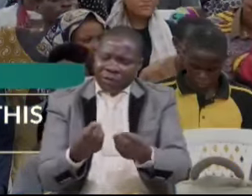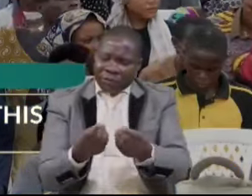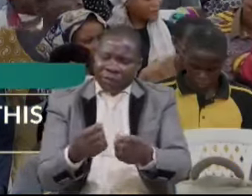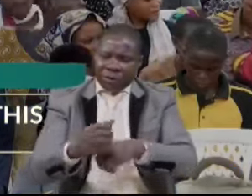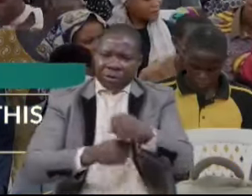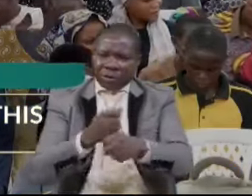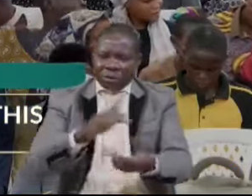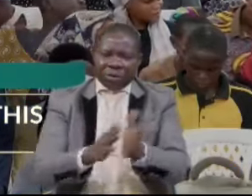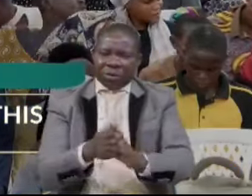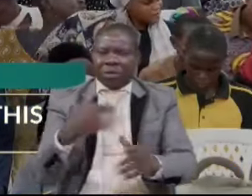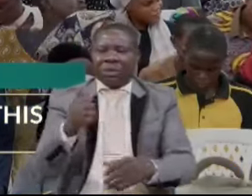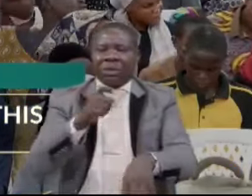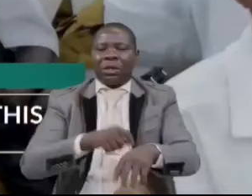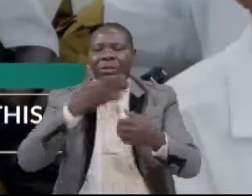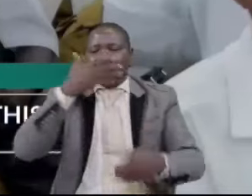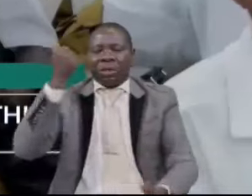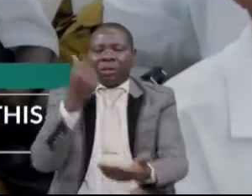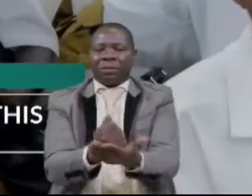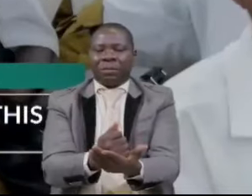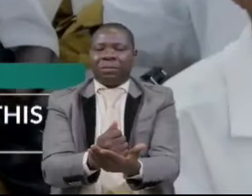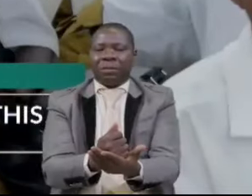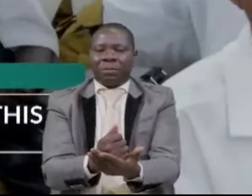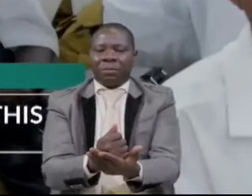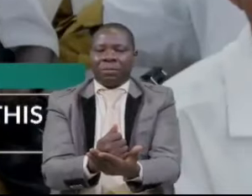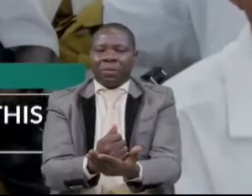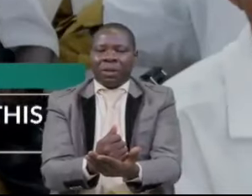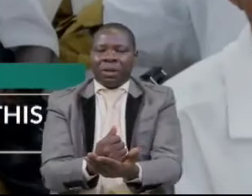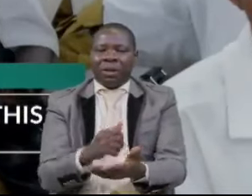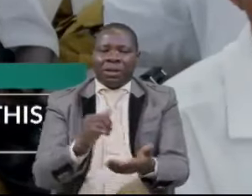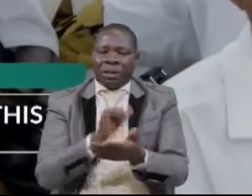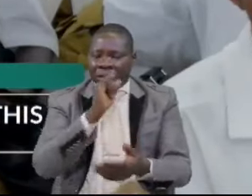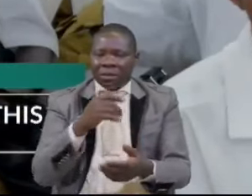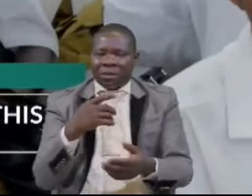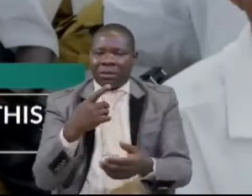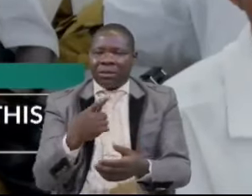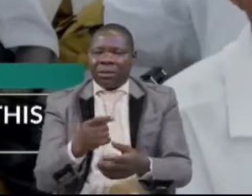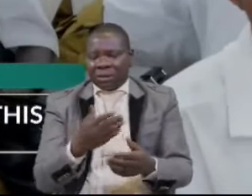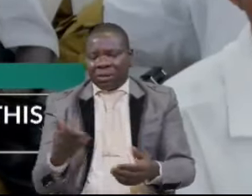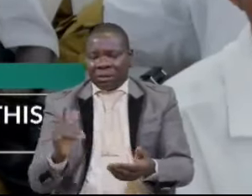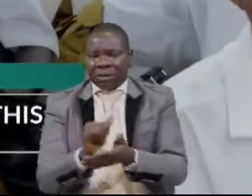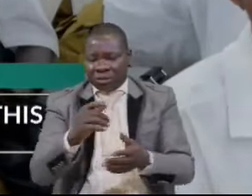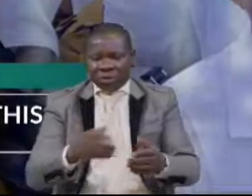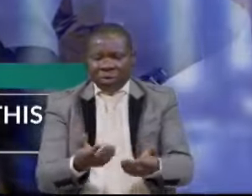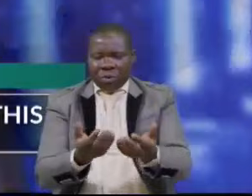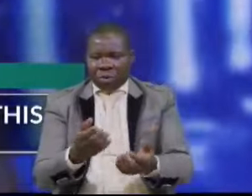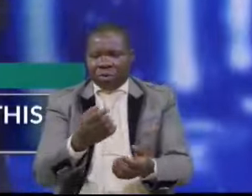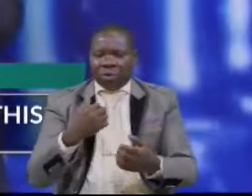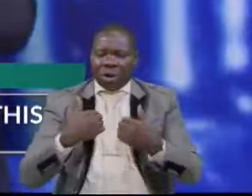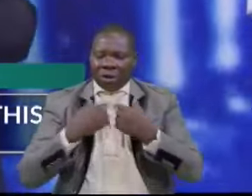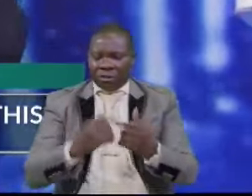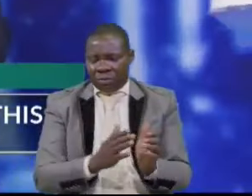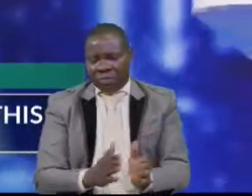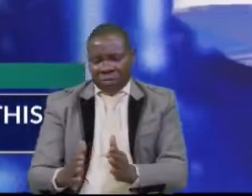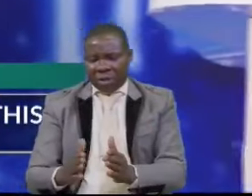Amen. That's like, but you know, you have to plan, you have to develop, you have to have